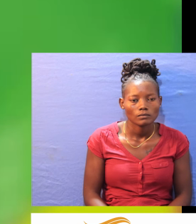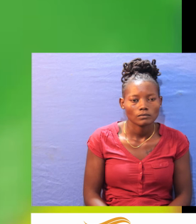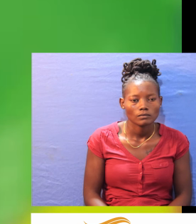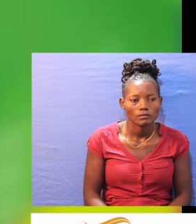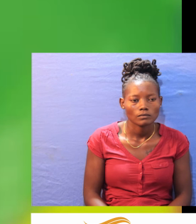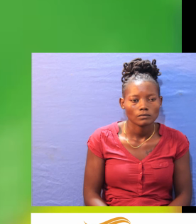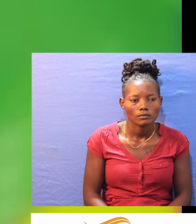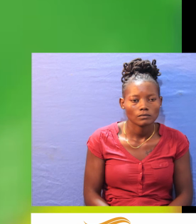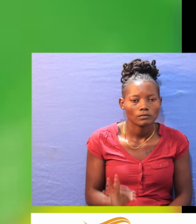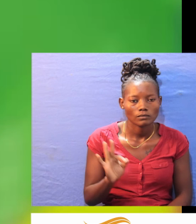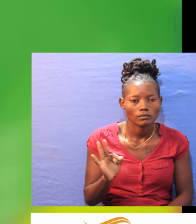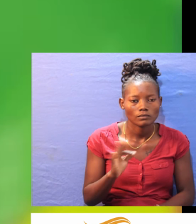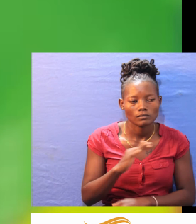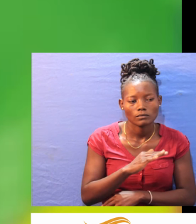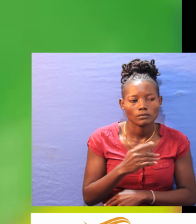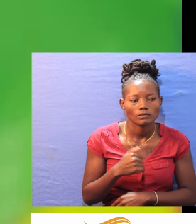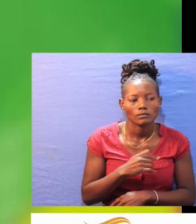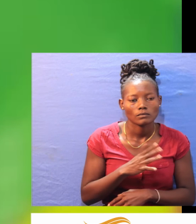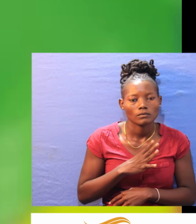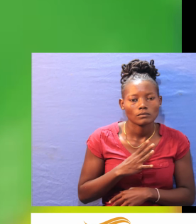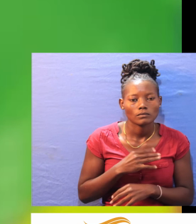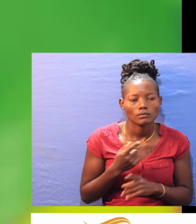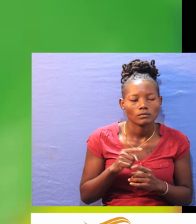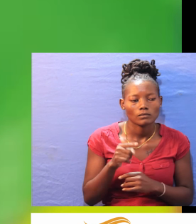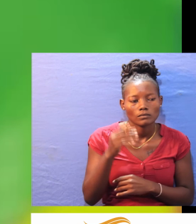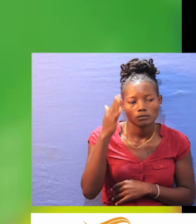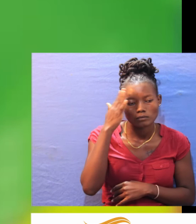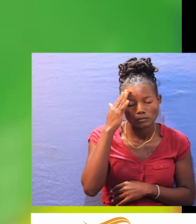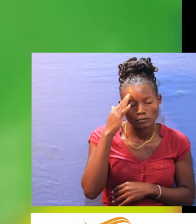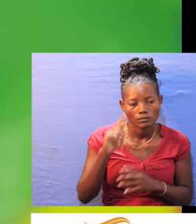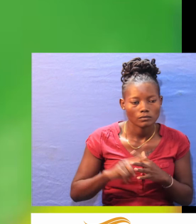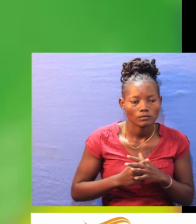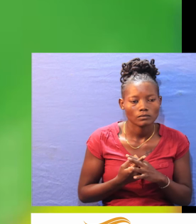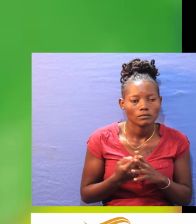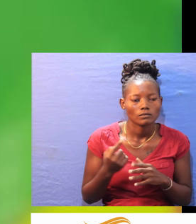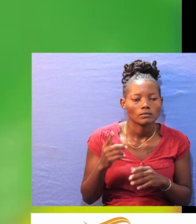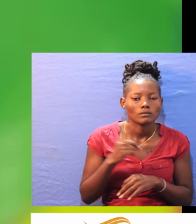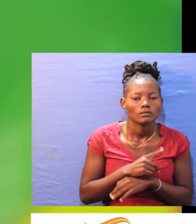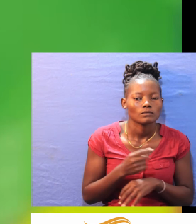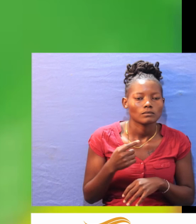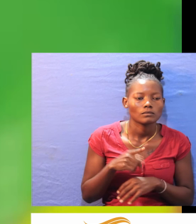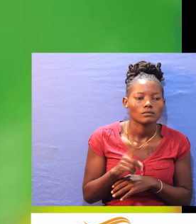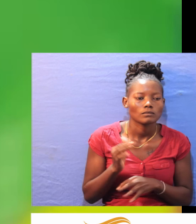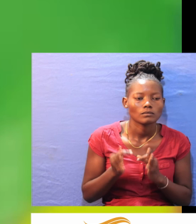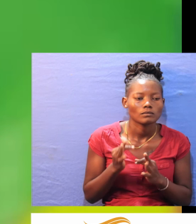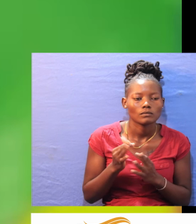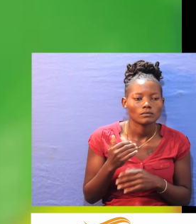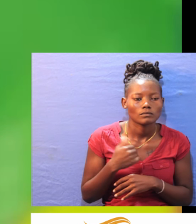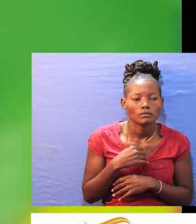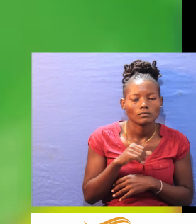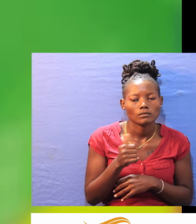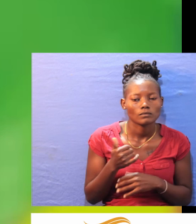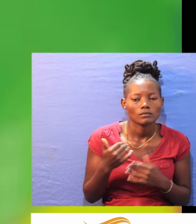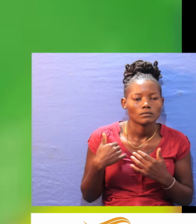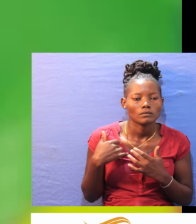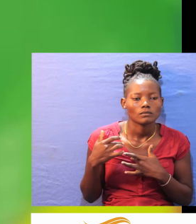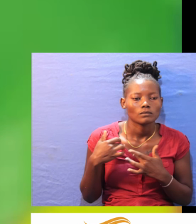Friday afternoon, so we are more relaxed, but you, I know it's just starting the day. So if there's no any other more